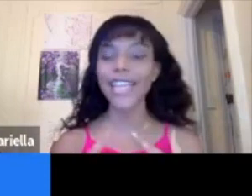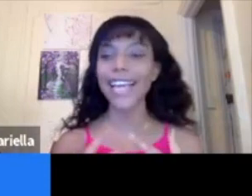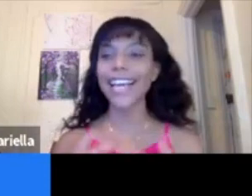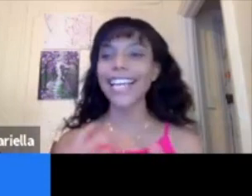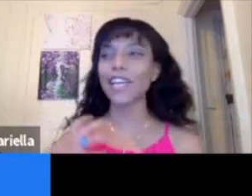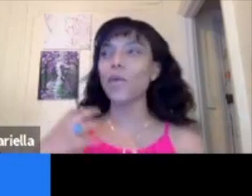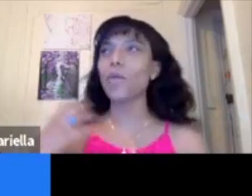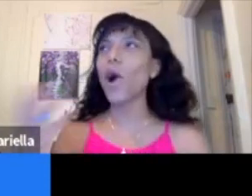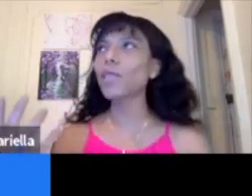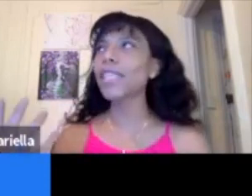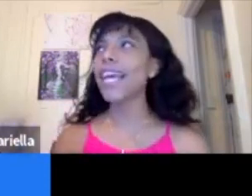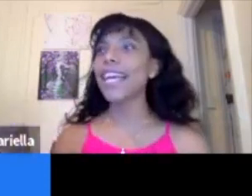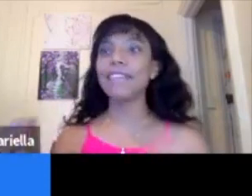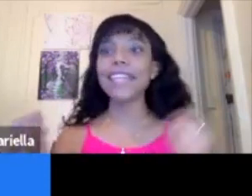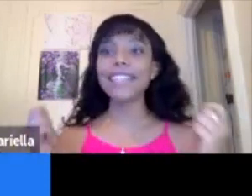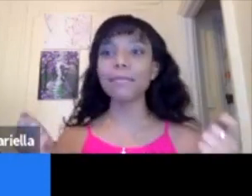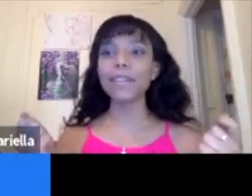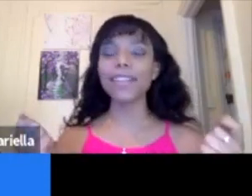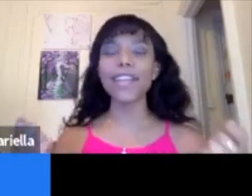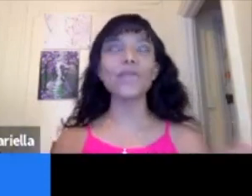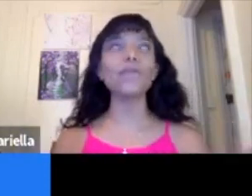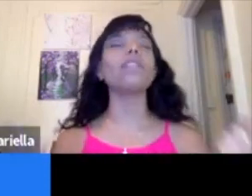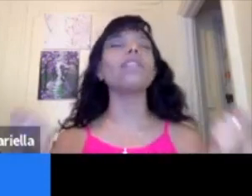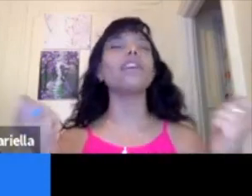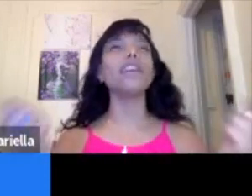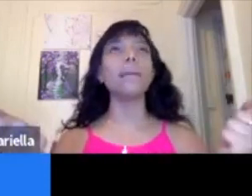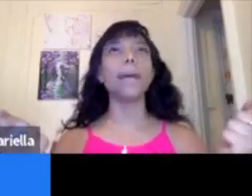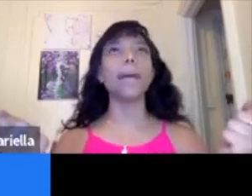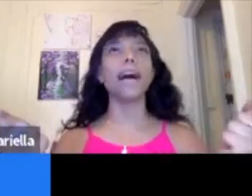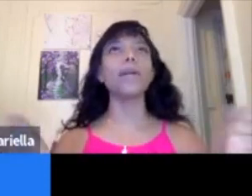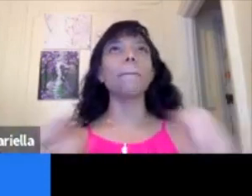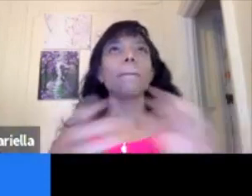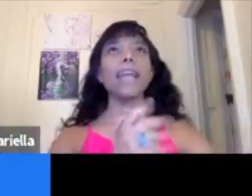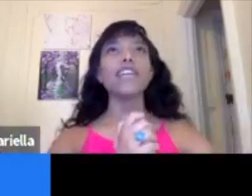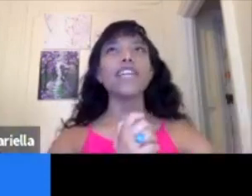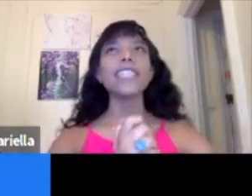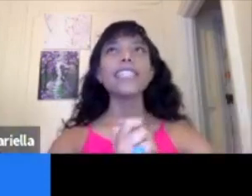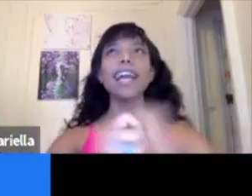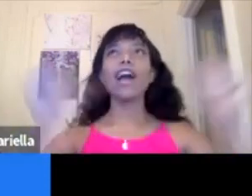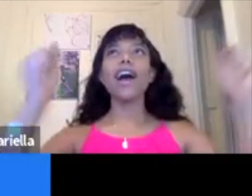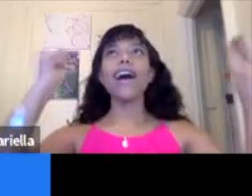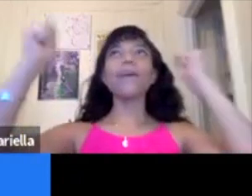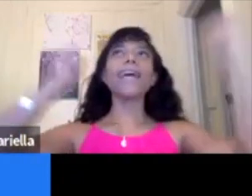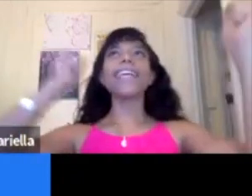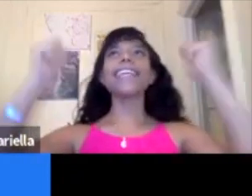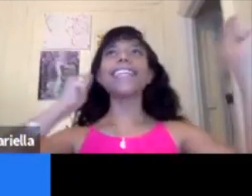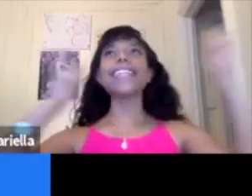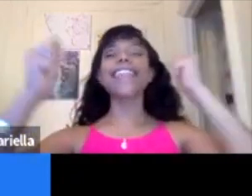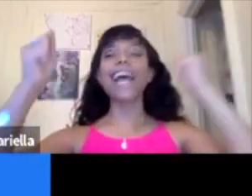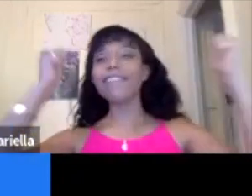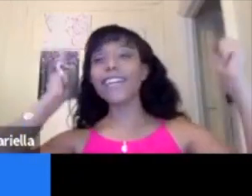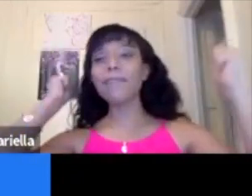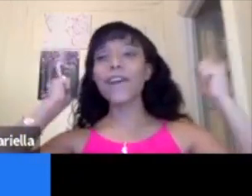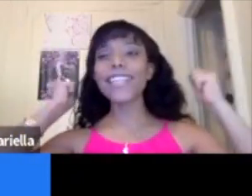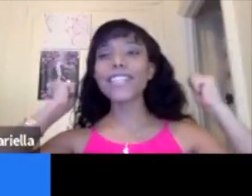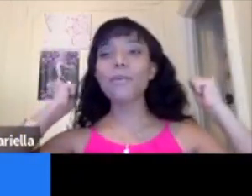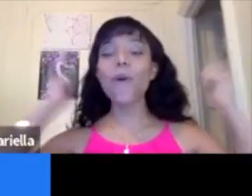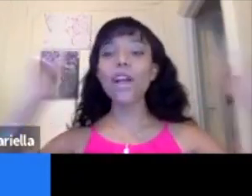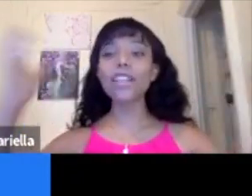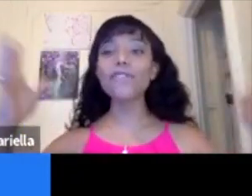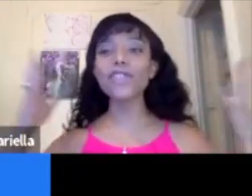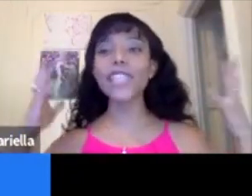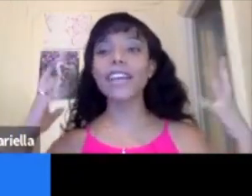if you take any quotes, if there's something that you learn about and you just say, oh my goodness, I've learned about